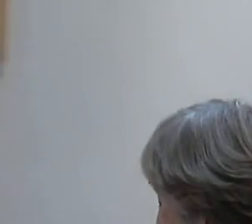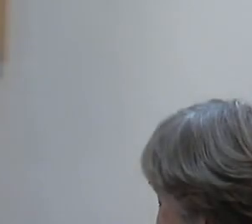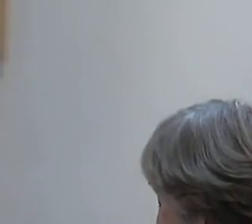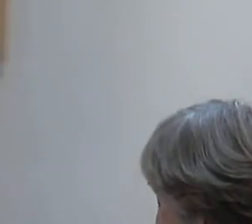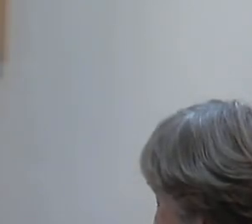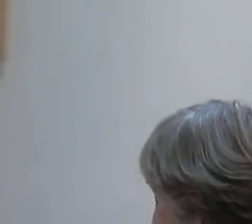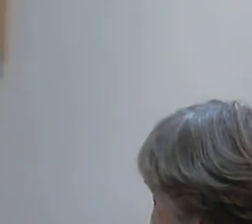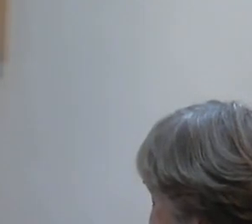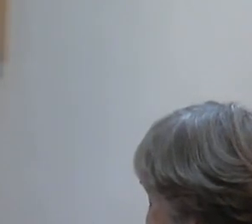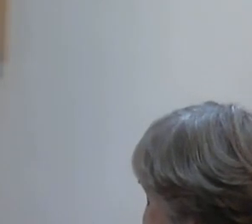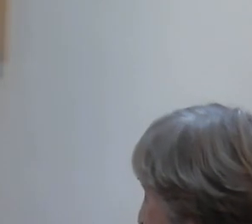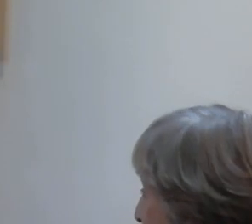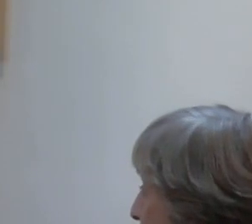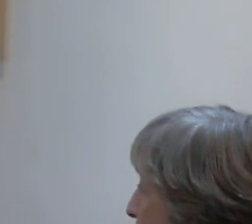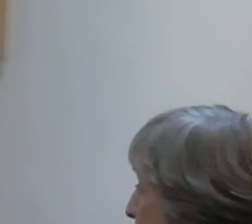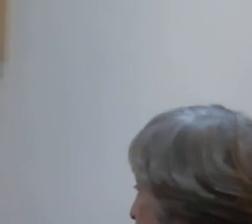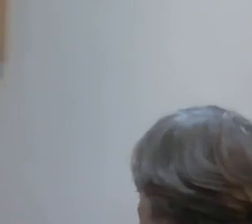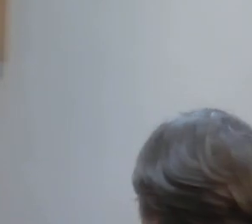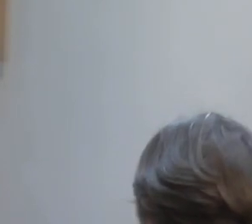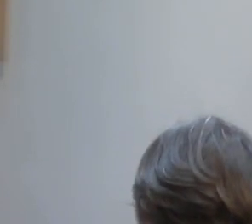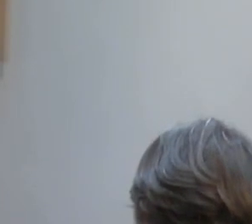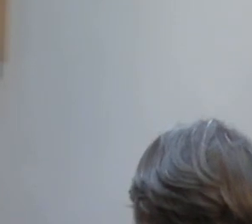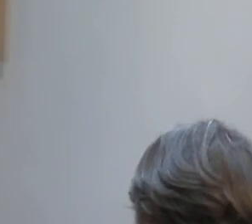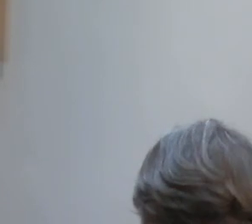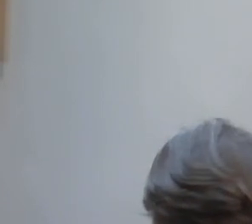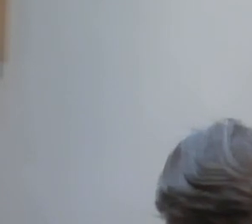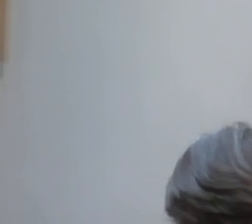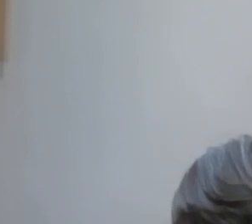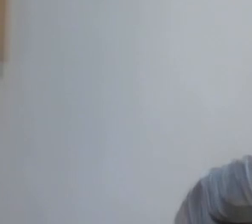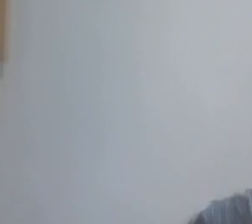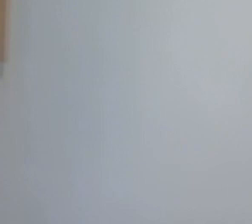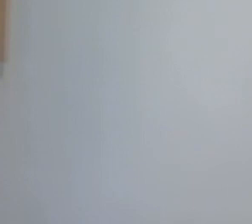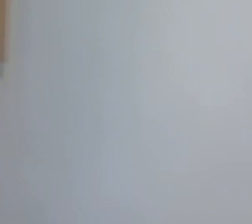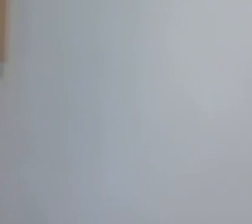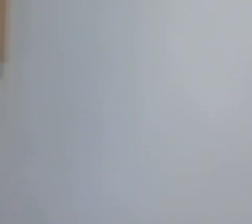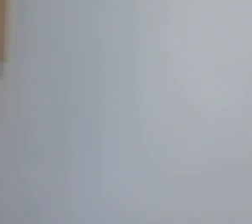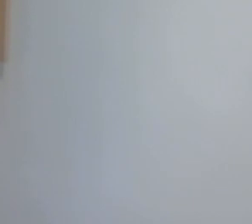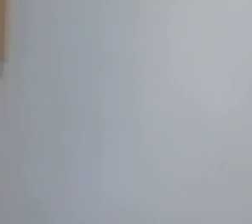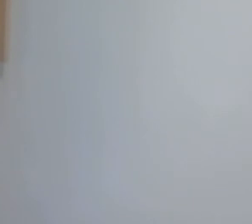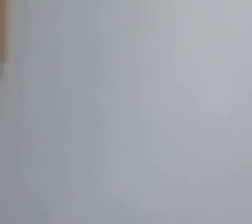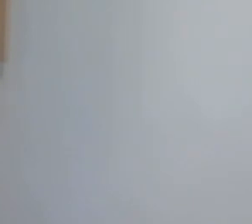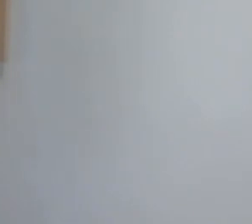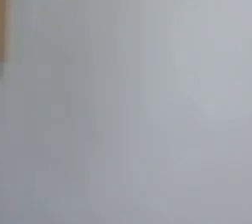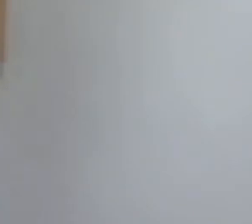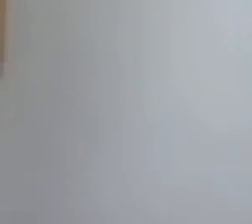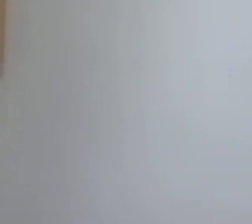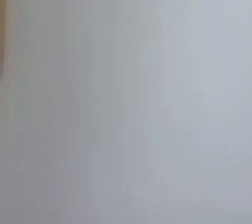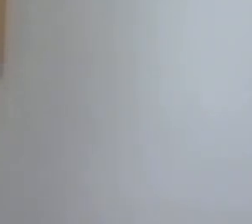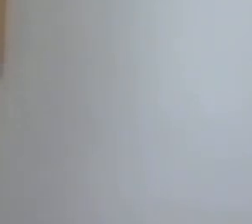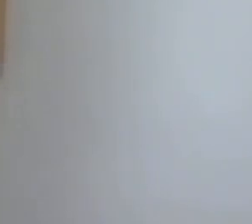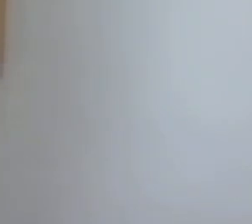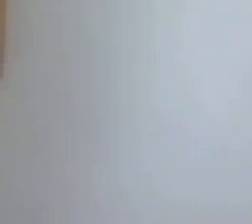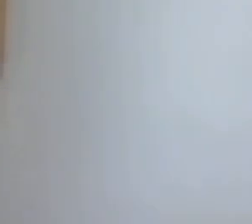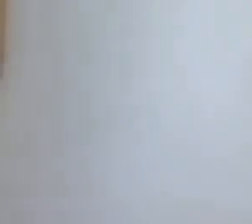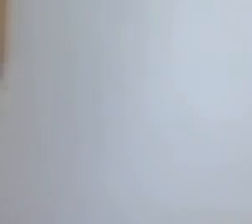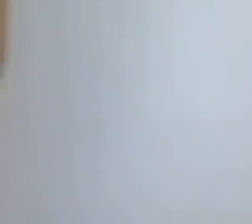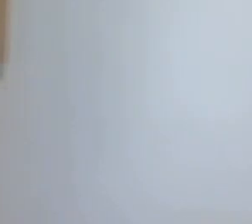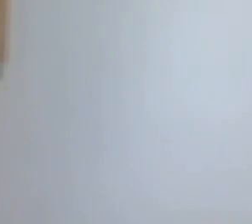Lord. Praise be to you. Please be seated. We'll sing, O Light of Gentile Nations.